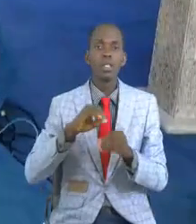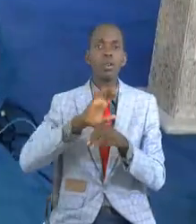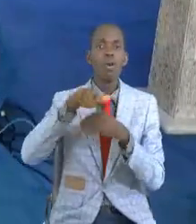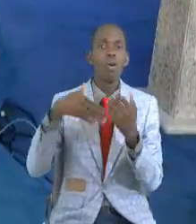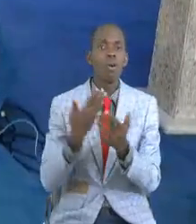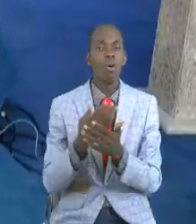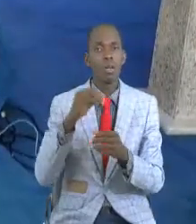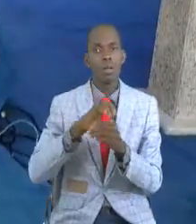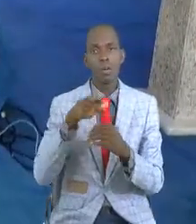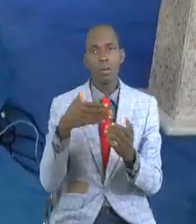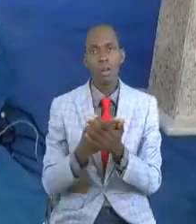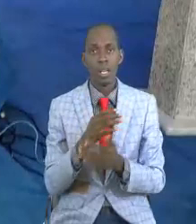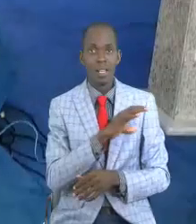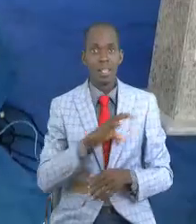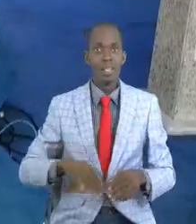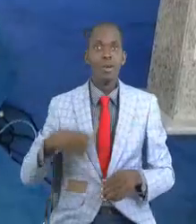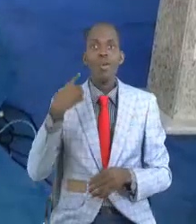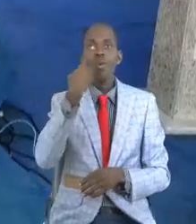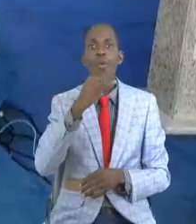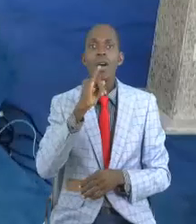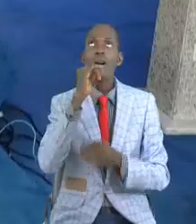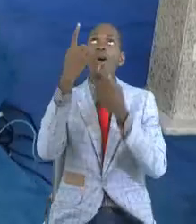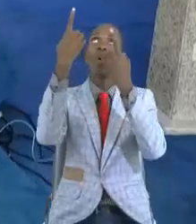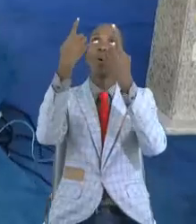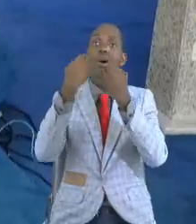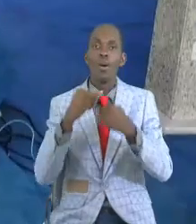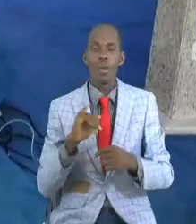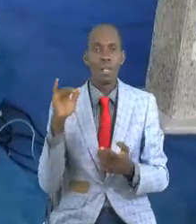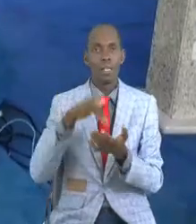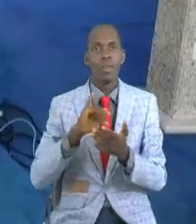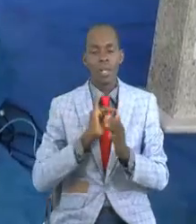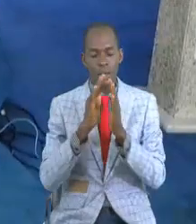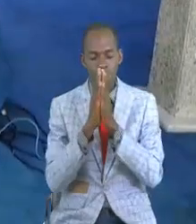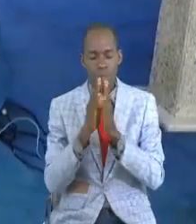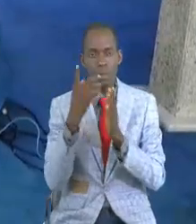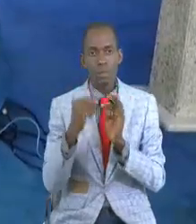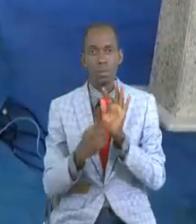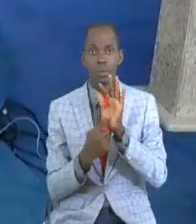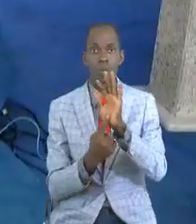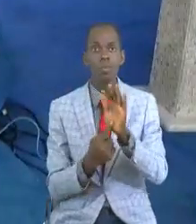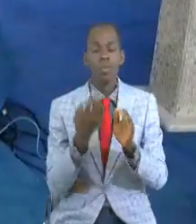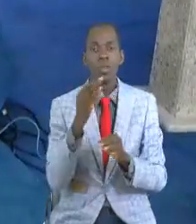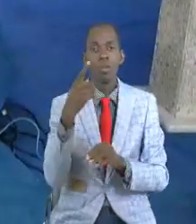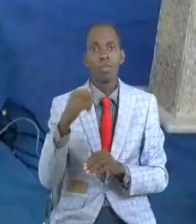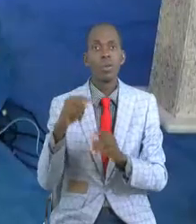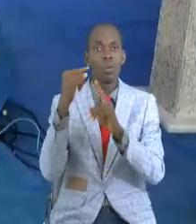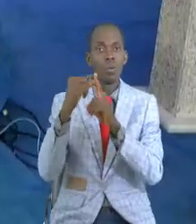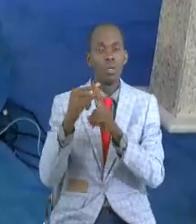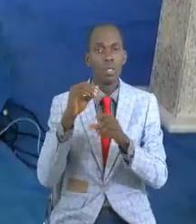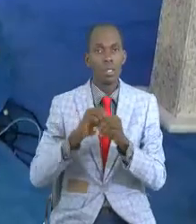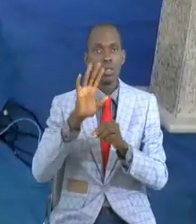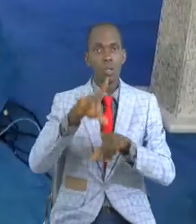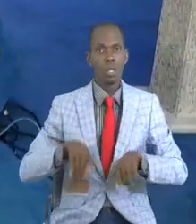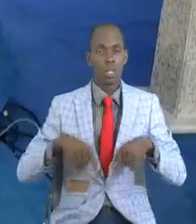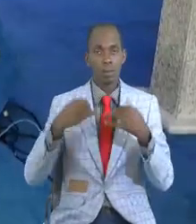Christ who is coming again. And I pray the revelation of the word in your life this